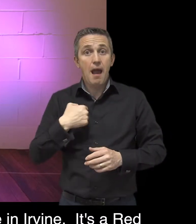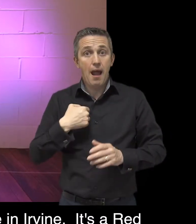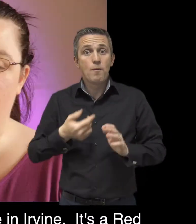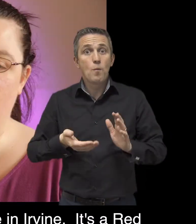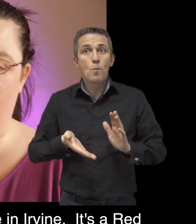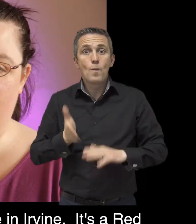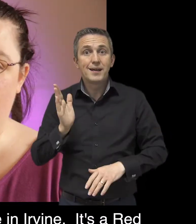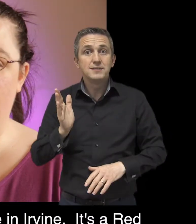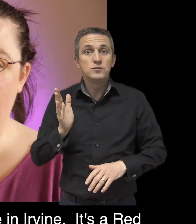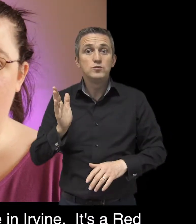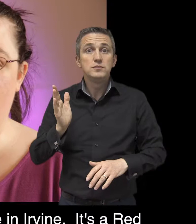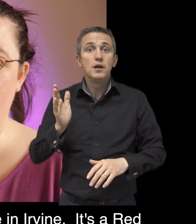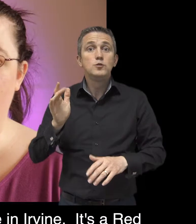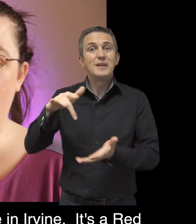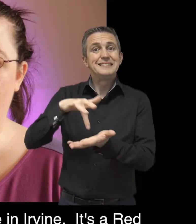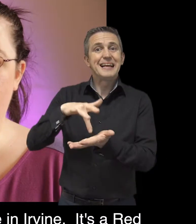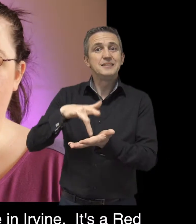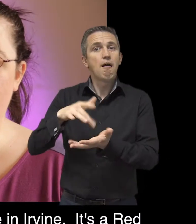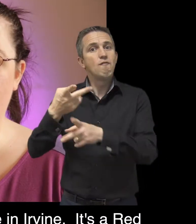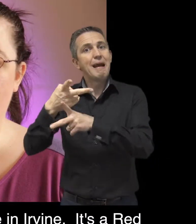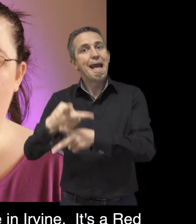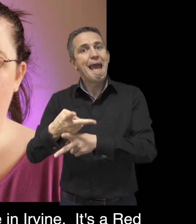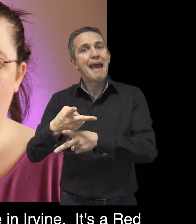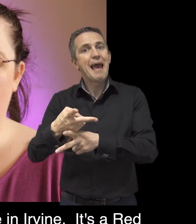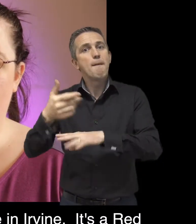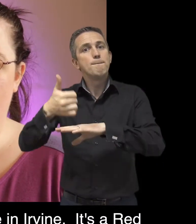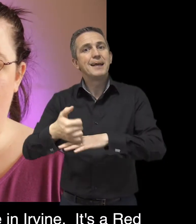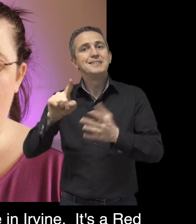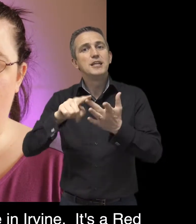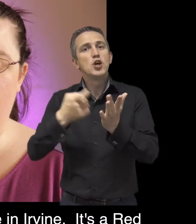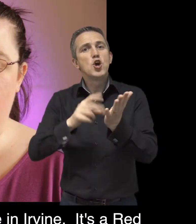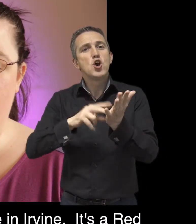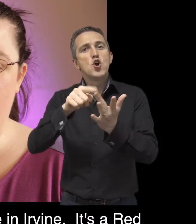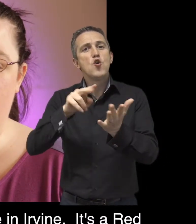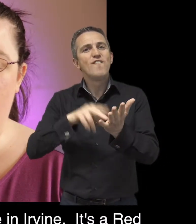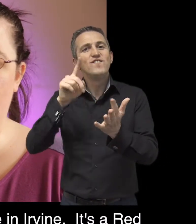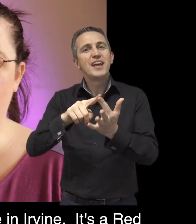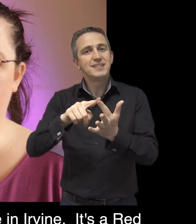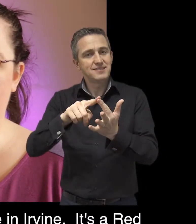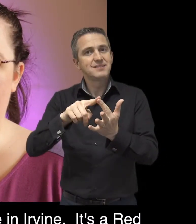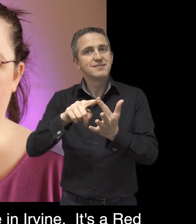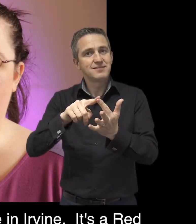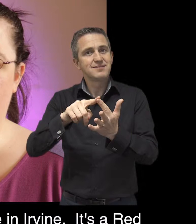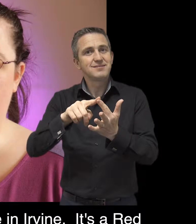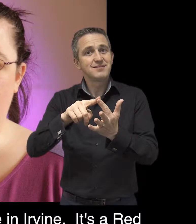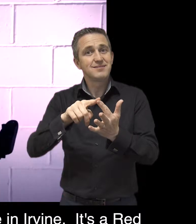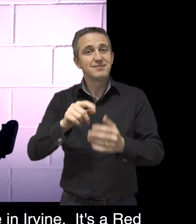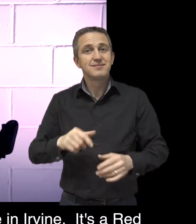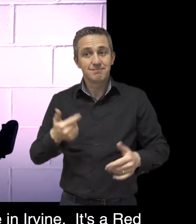to respite in Irvine at a